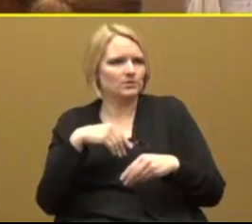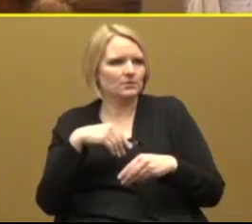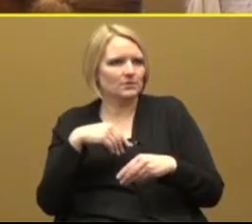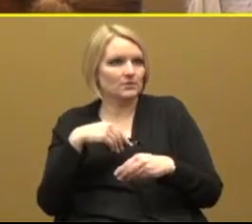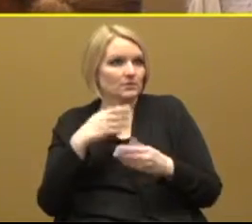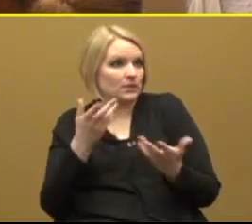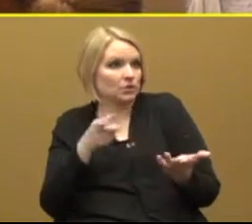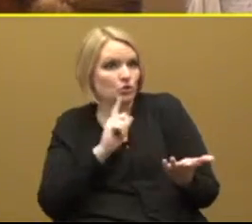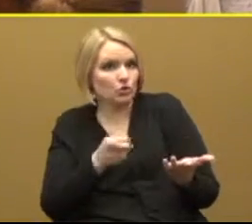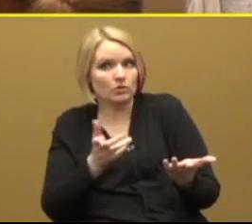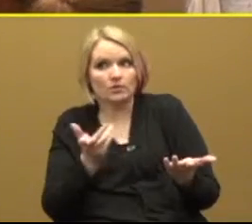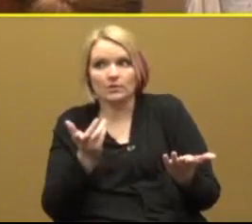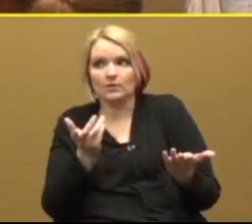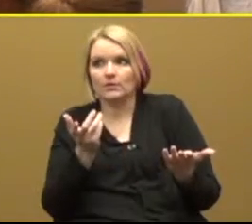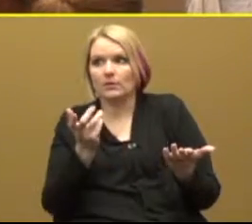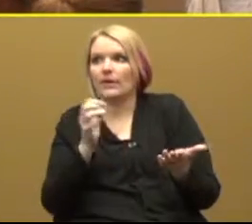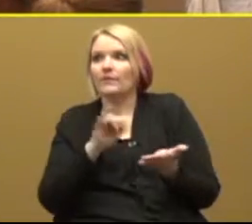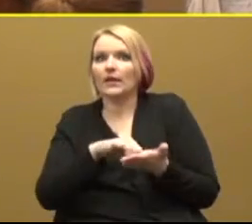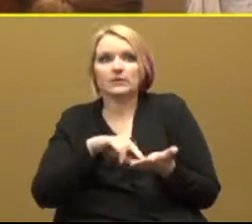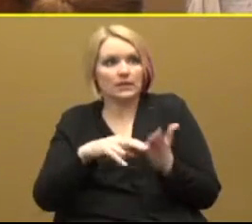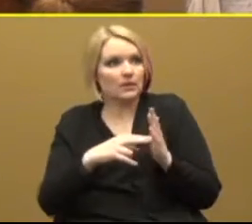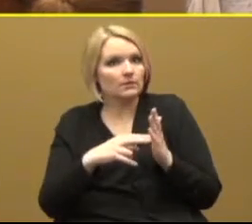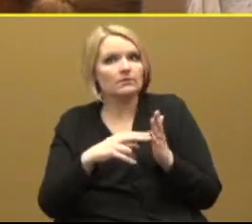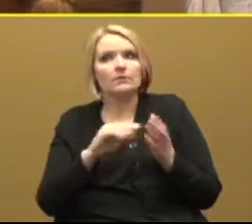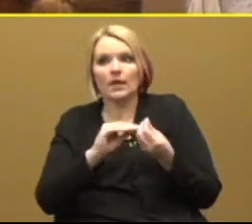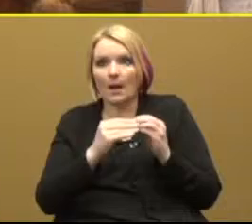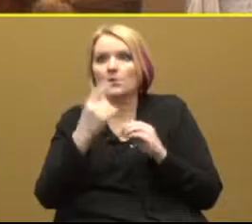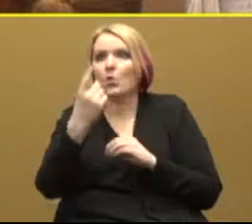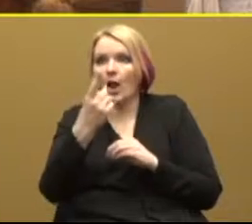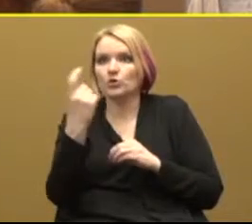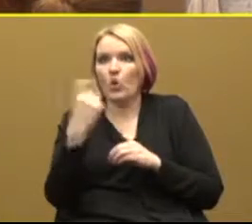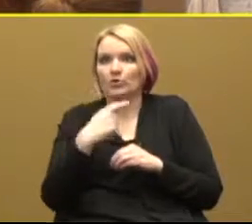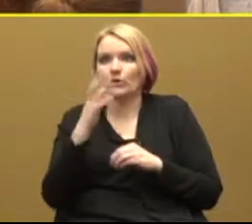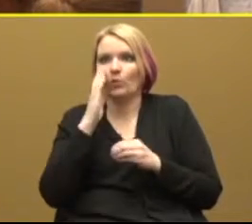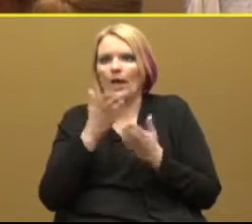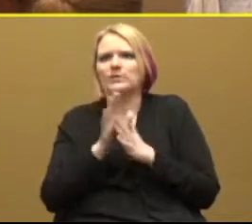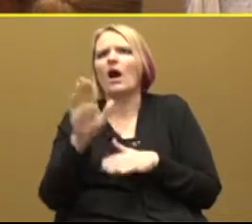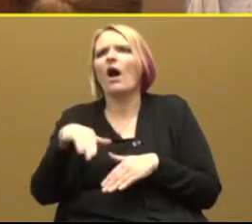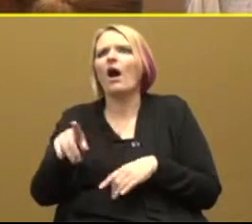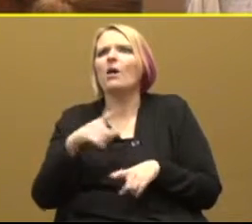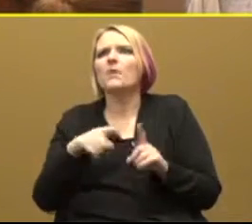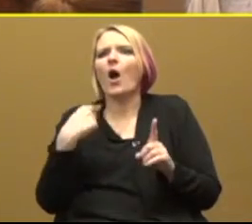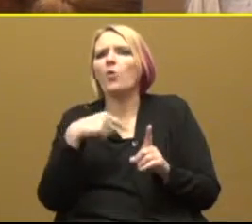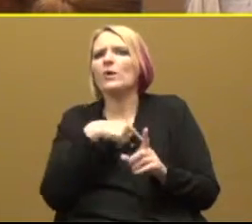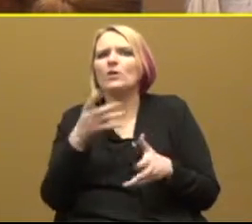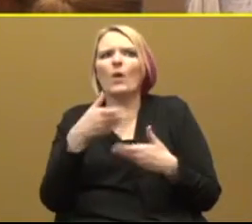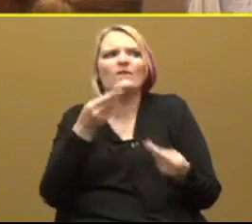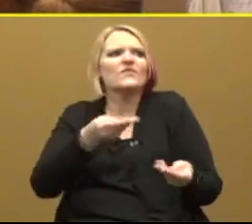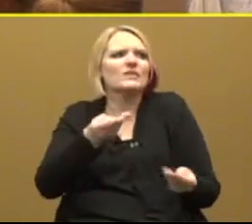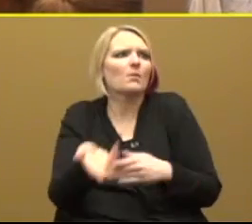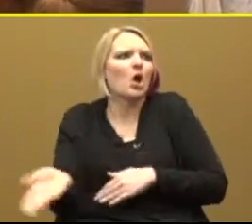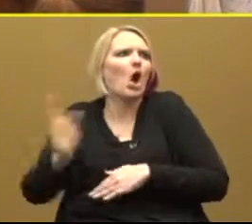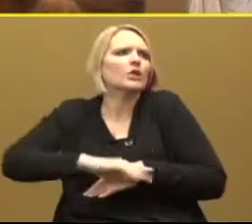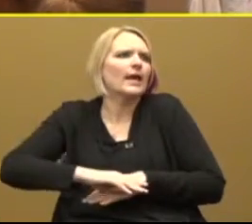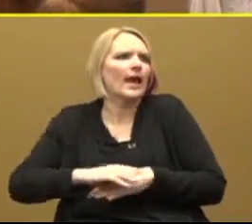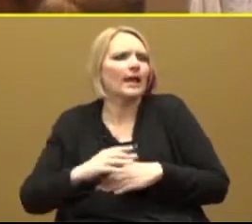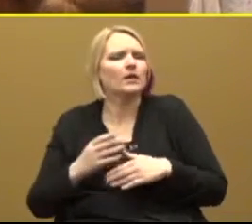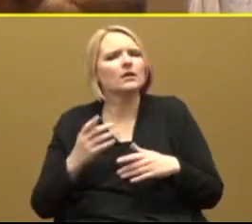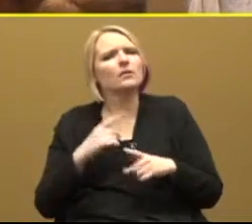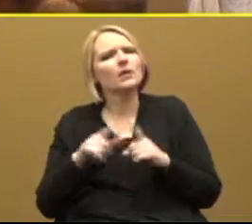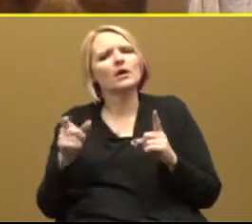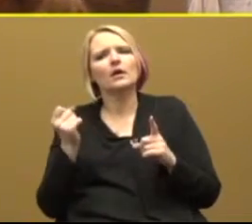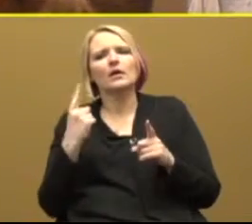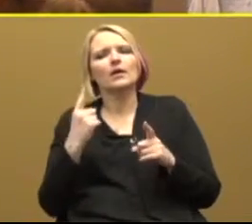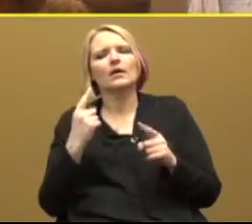is. It's the #1 question that we get. But we don't want to feed them all day long. But again, this